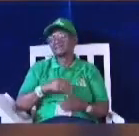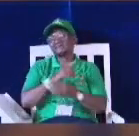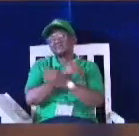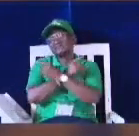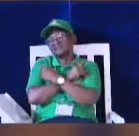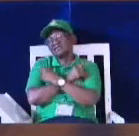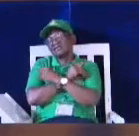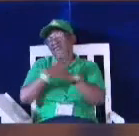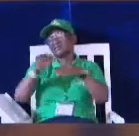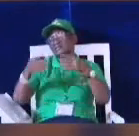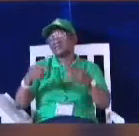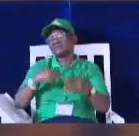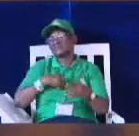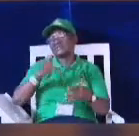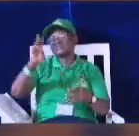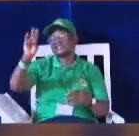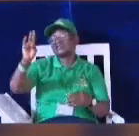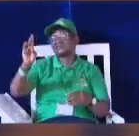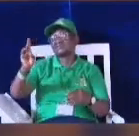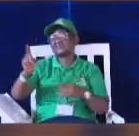Give me 7 days.